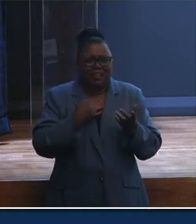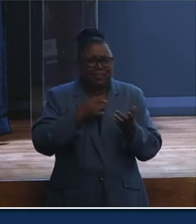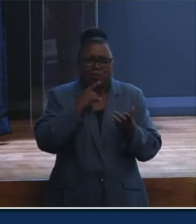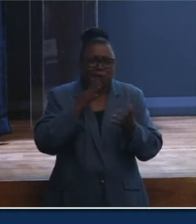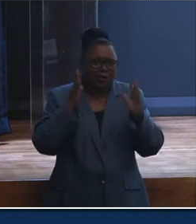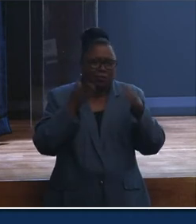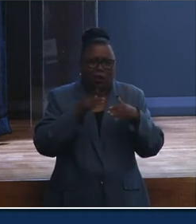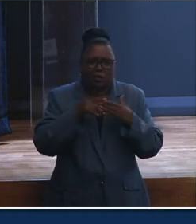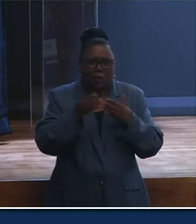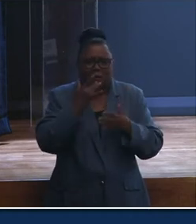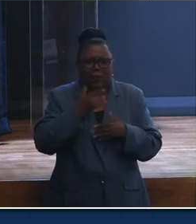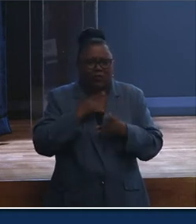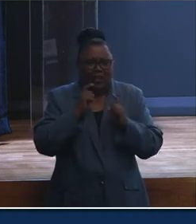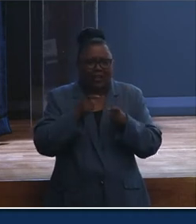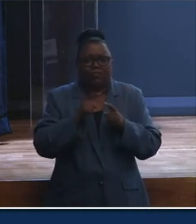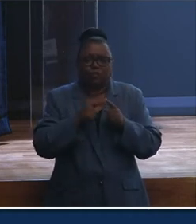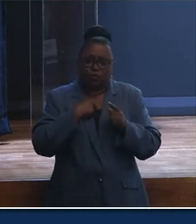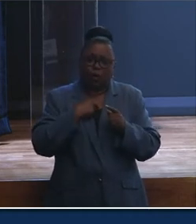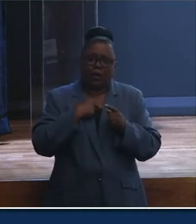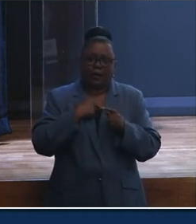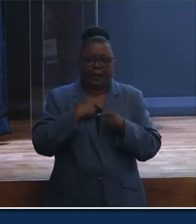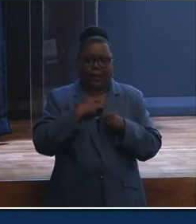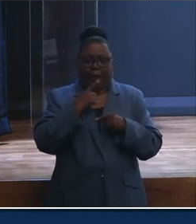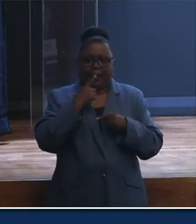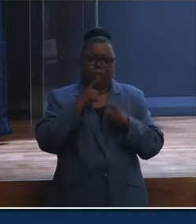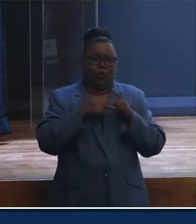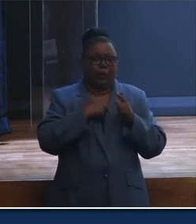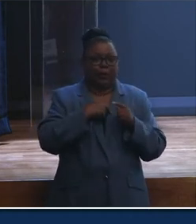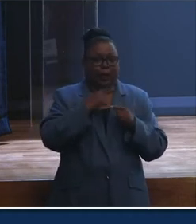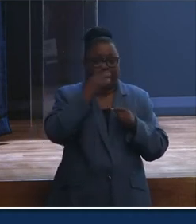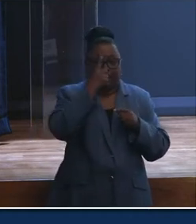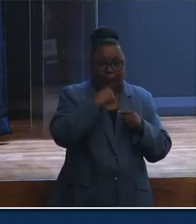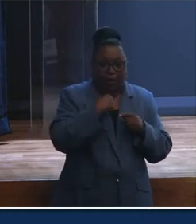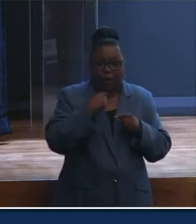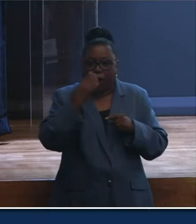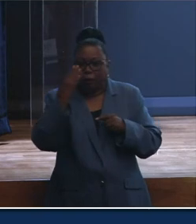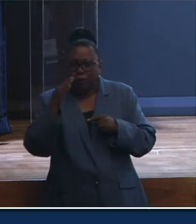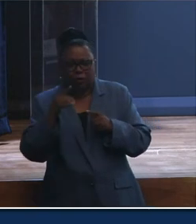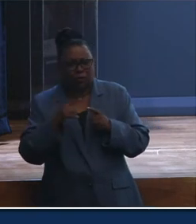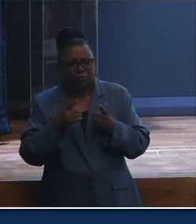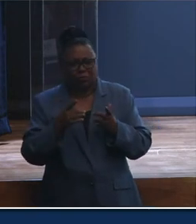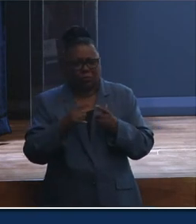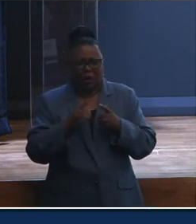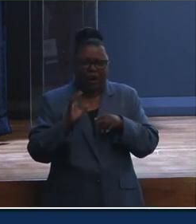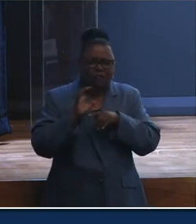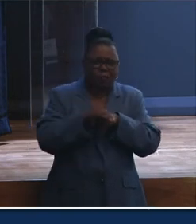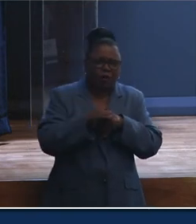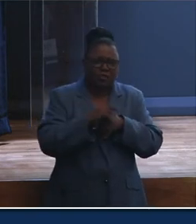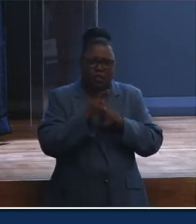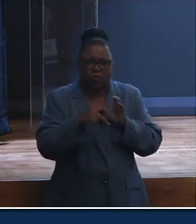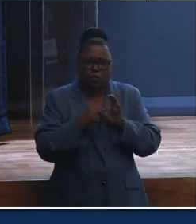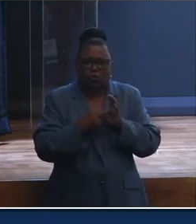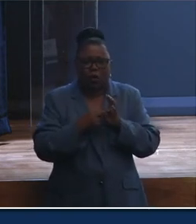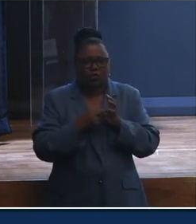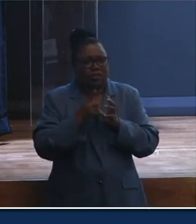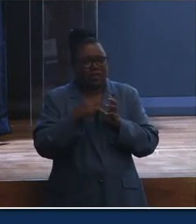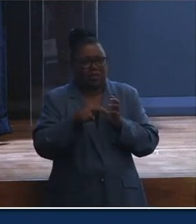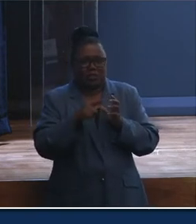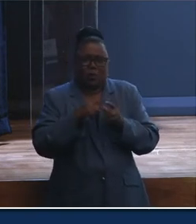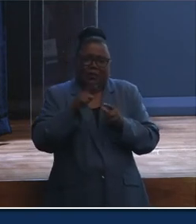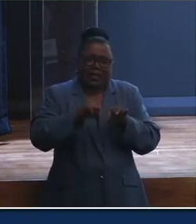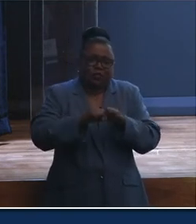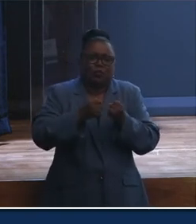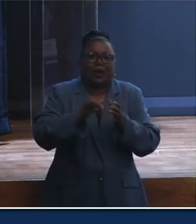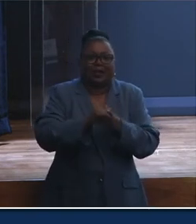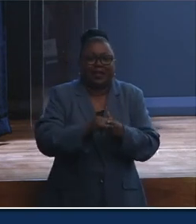in Target to buy a birthday present, you're going to be in the pink aisle or you're going to be in the blue aisle. And we're forced into those roles. And you guys, you need to